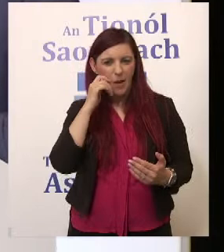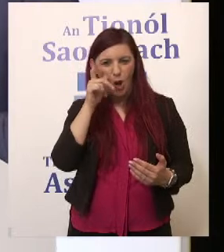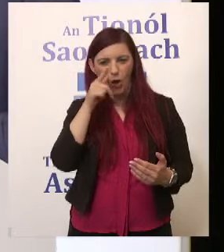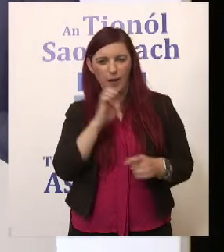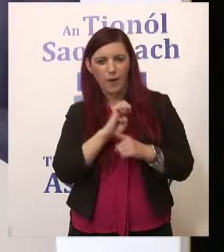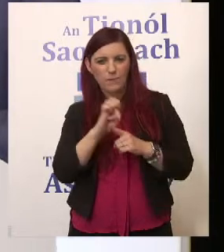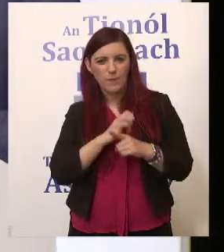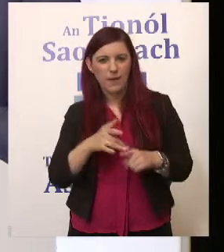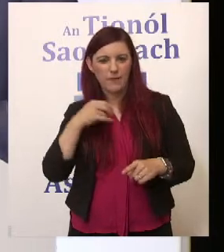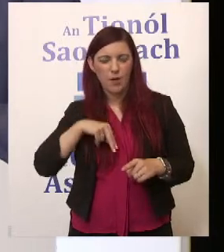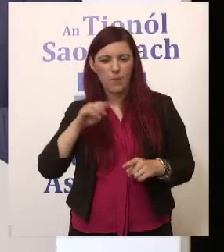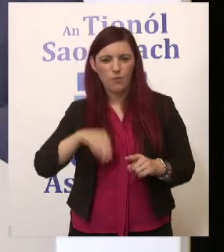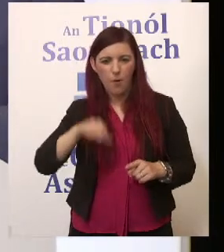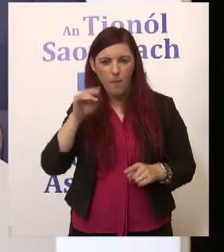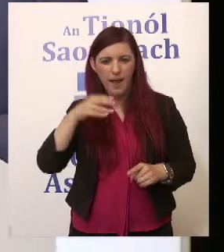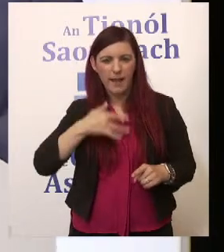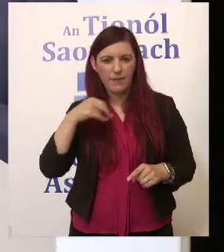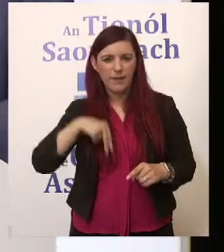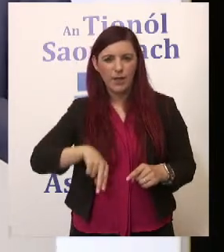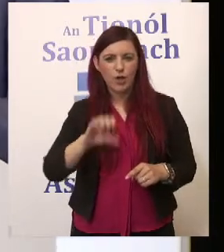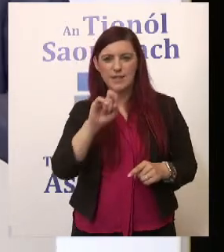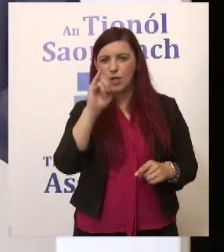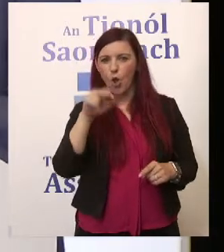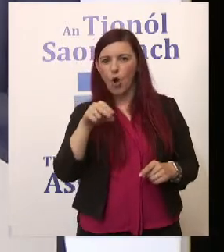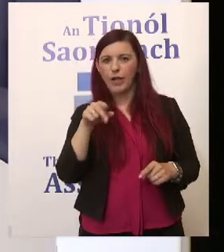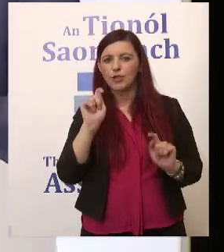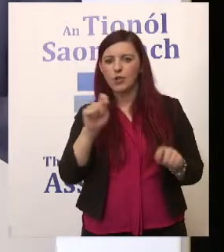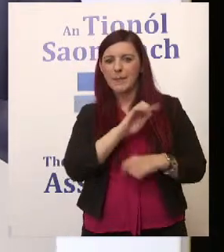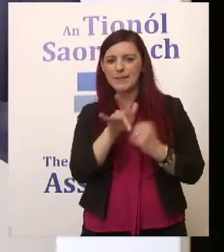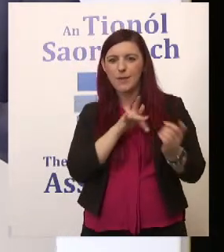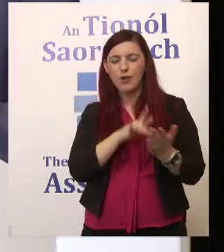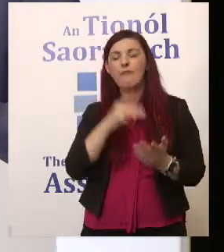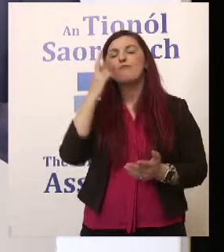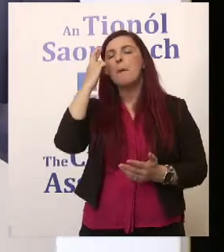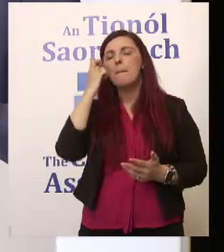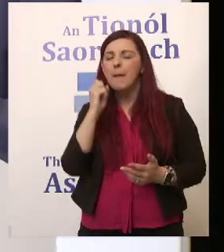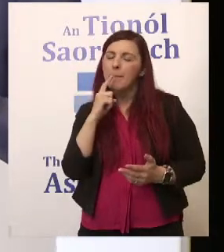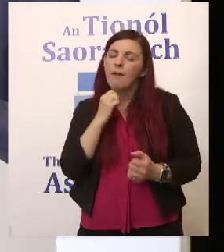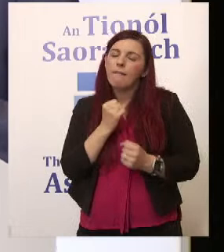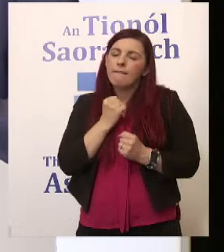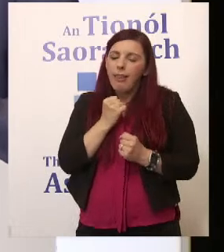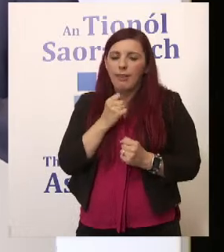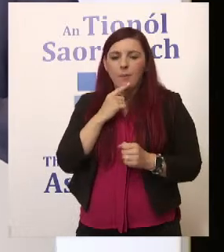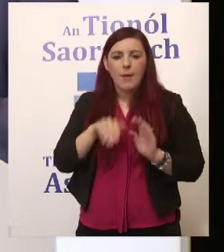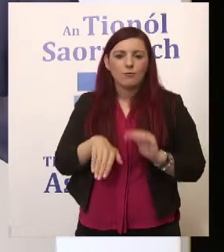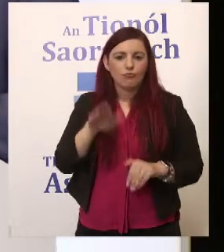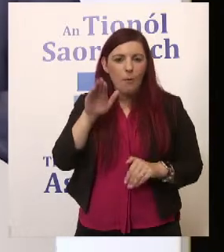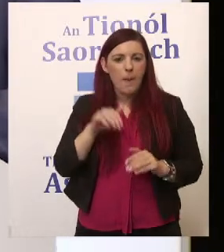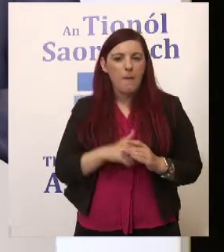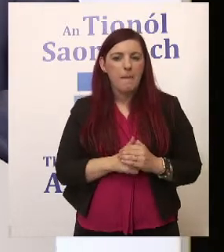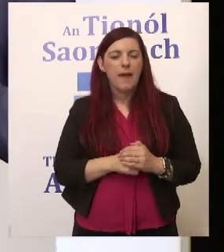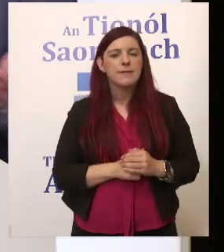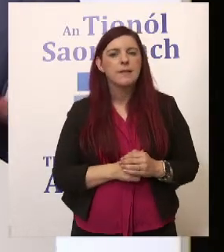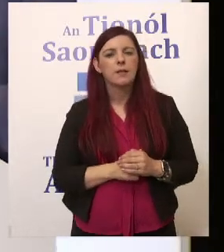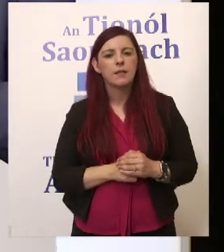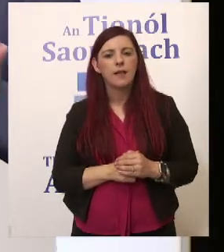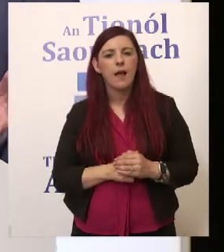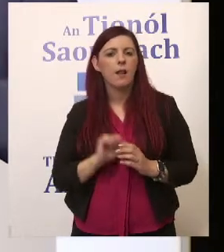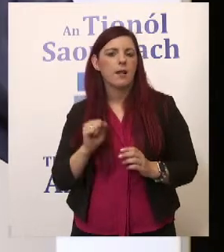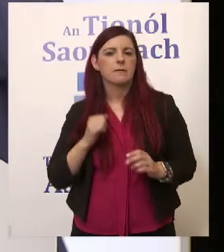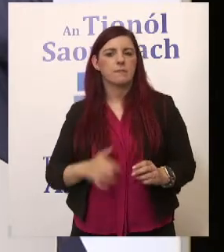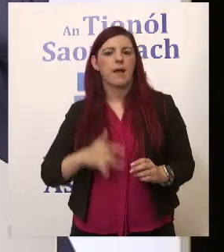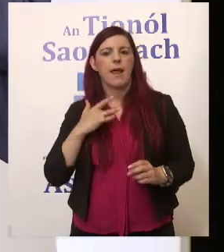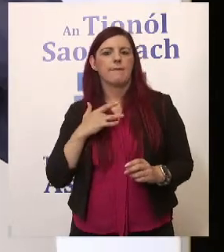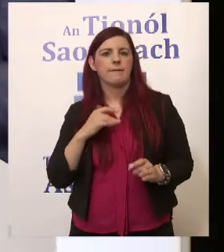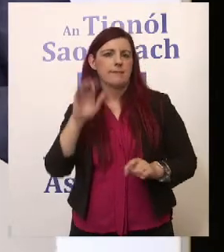up, so I live near the Slorgan Shopping Centre, which I remember fondly as a child. And that's my life. It's all